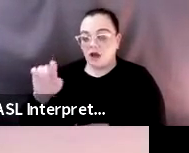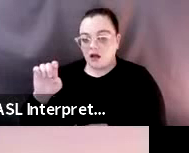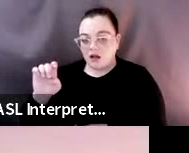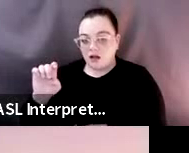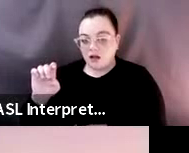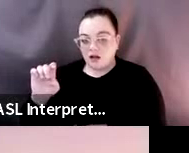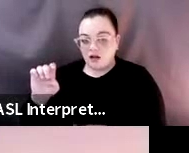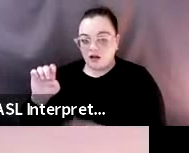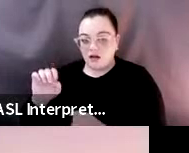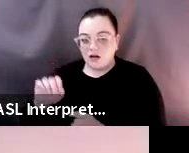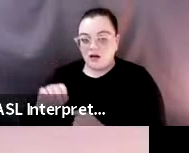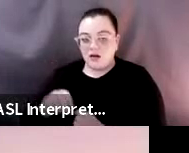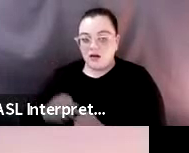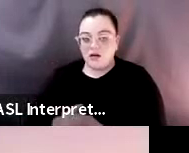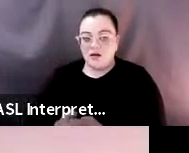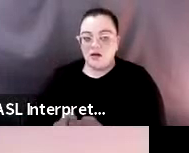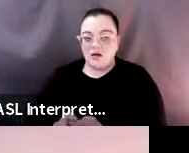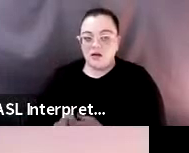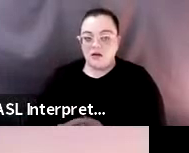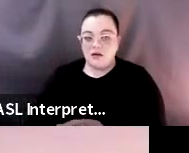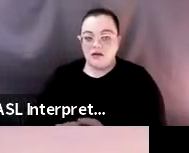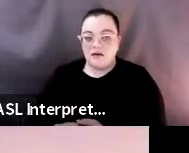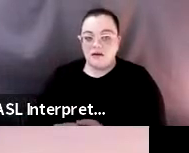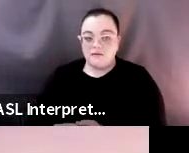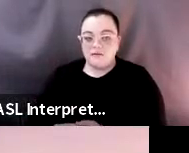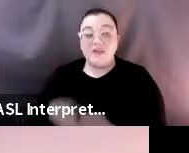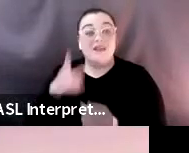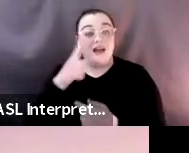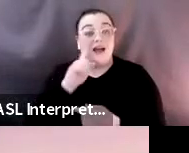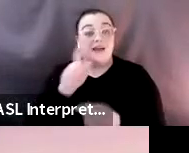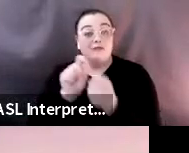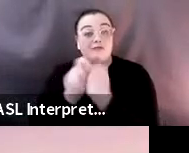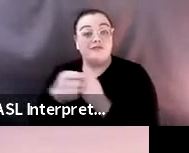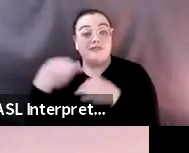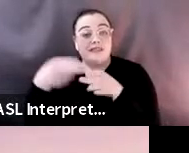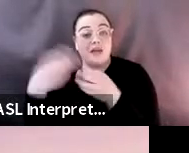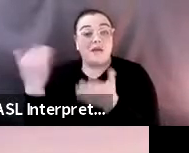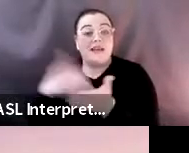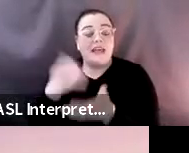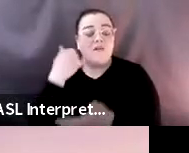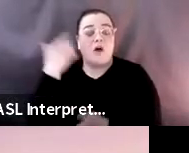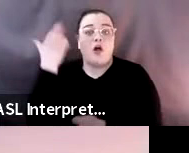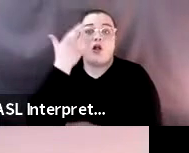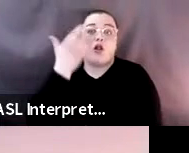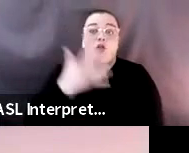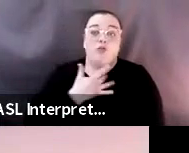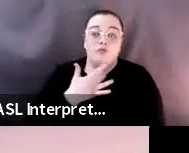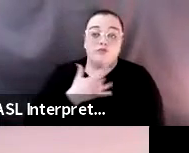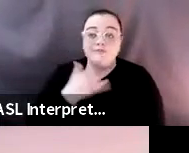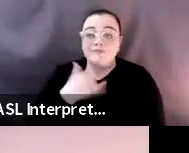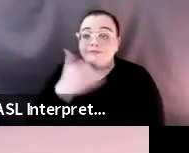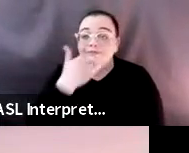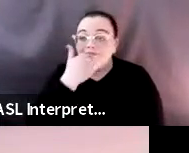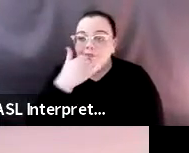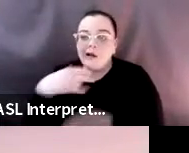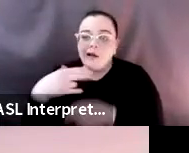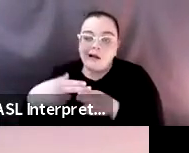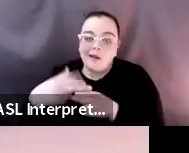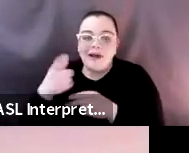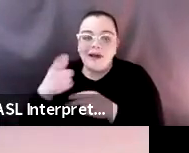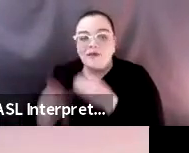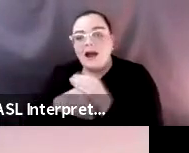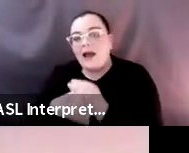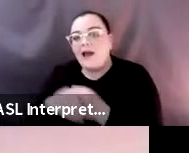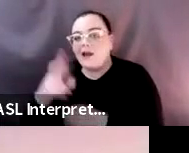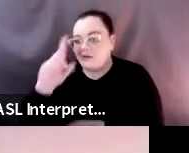And now I can edit the file name if I need to. So if I realized, oh, casting wanted me to put my height in the title as well, I can